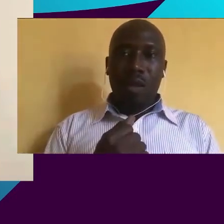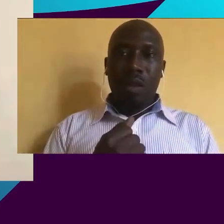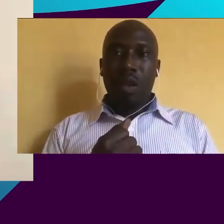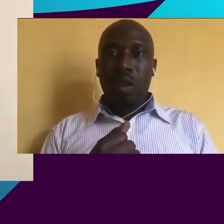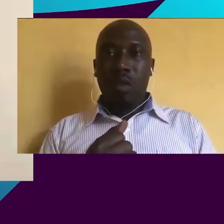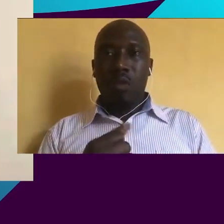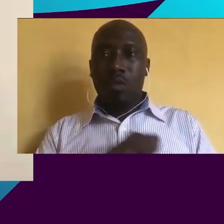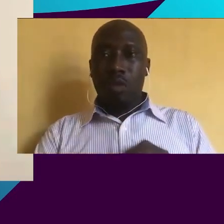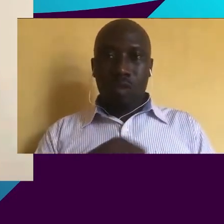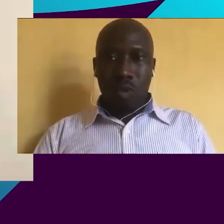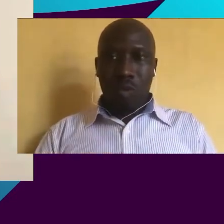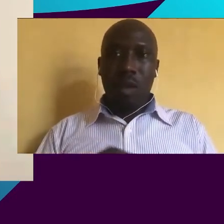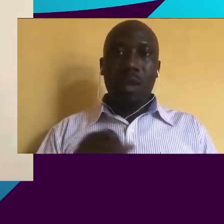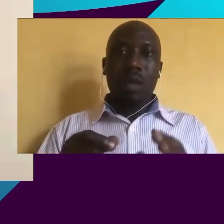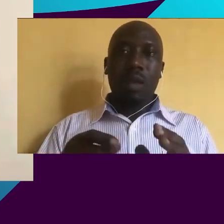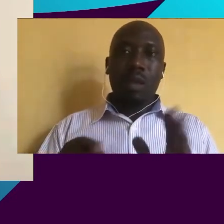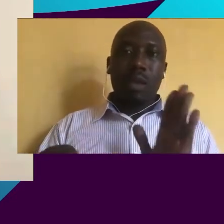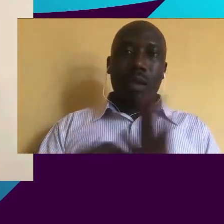perceptions...